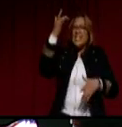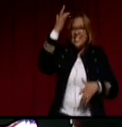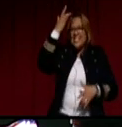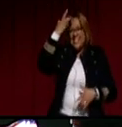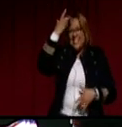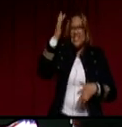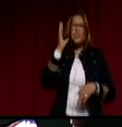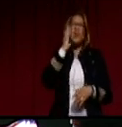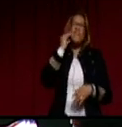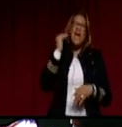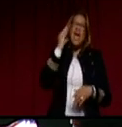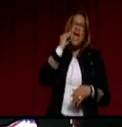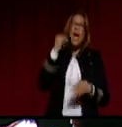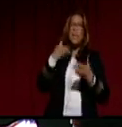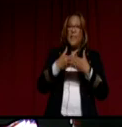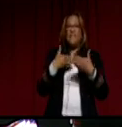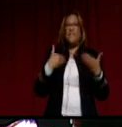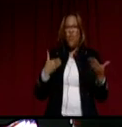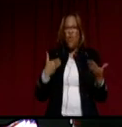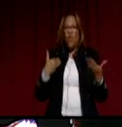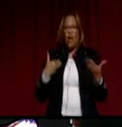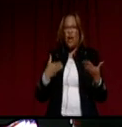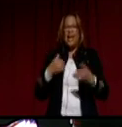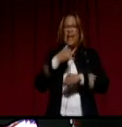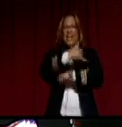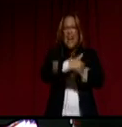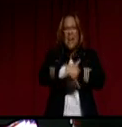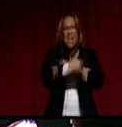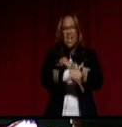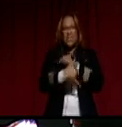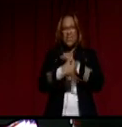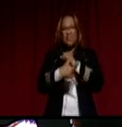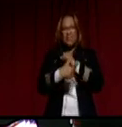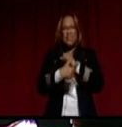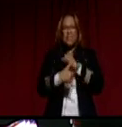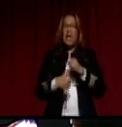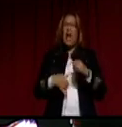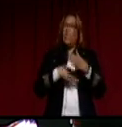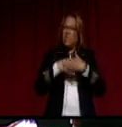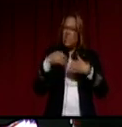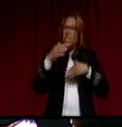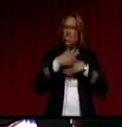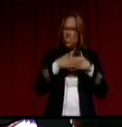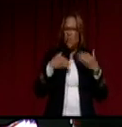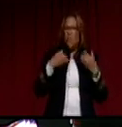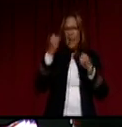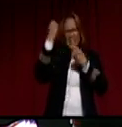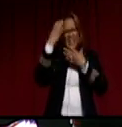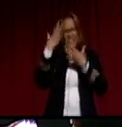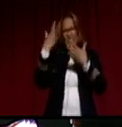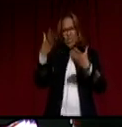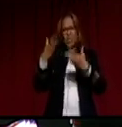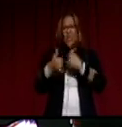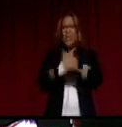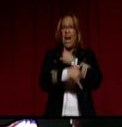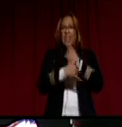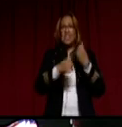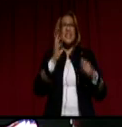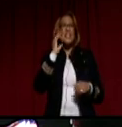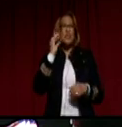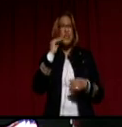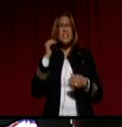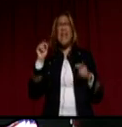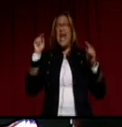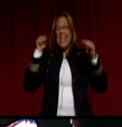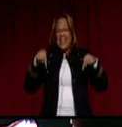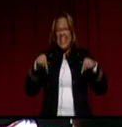we have had before in our country. And so I wanted to ease your mind by letting you know that our country has been here before,